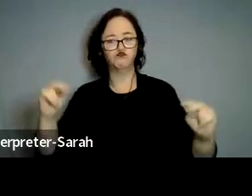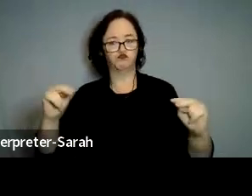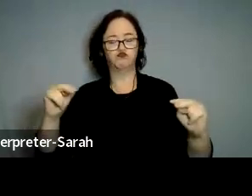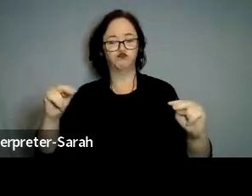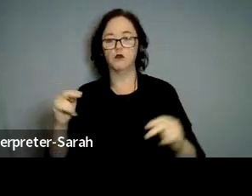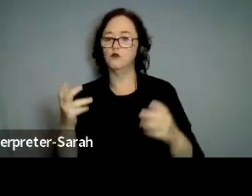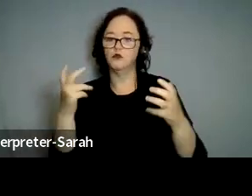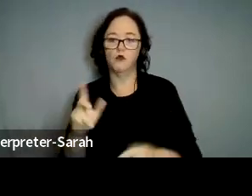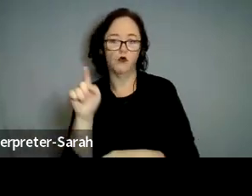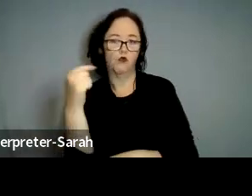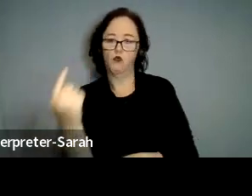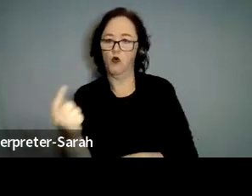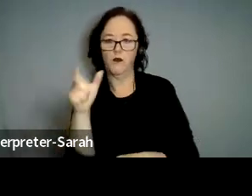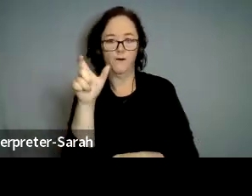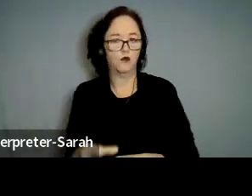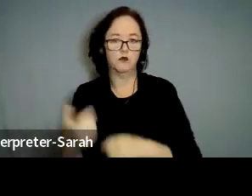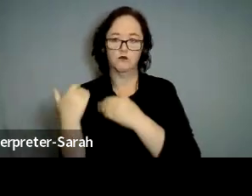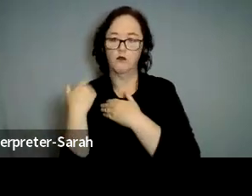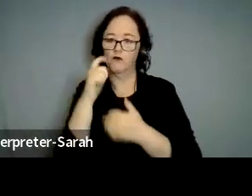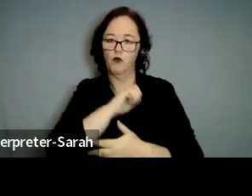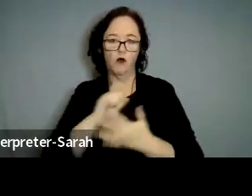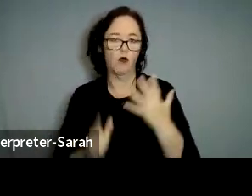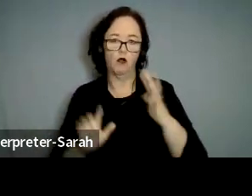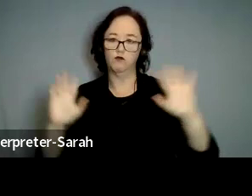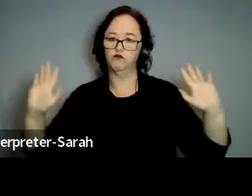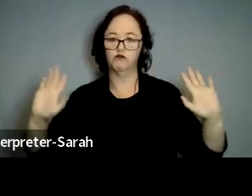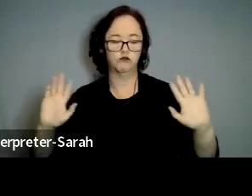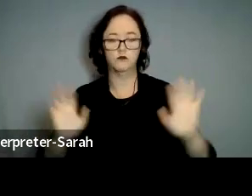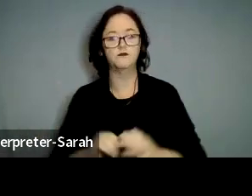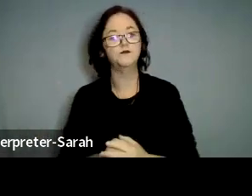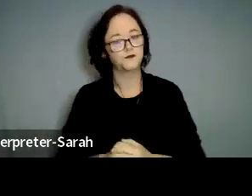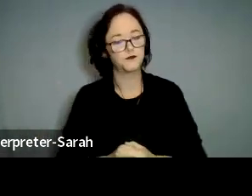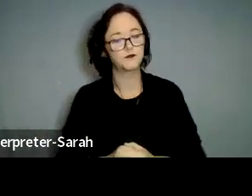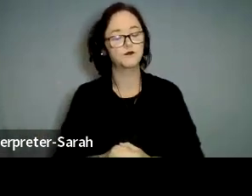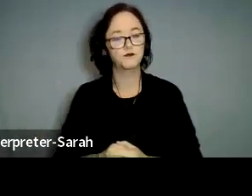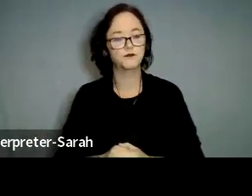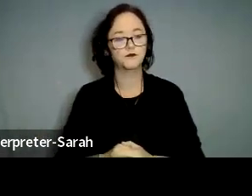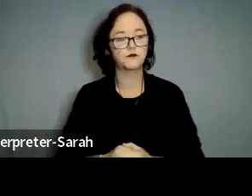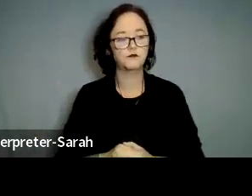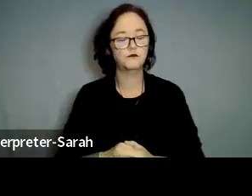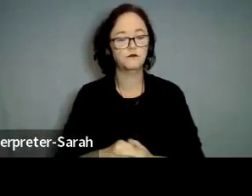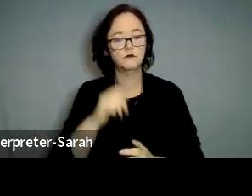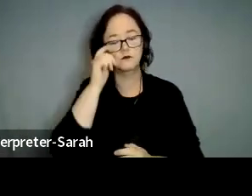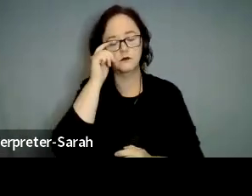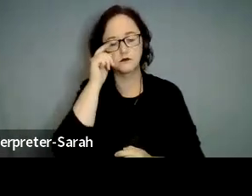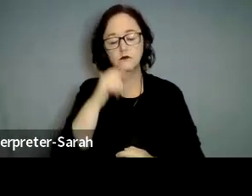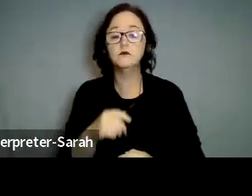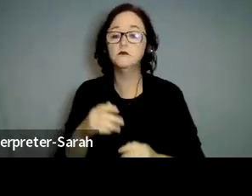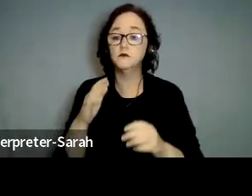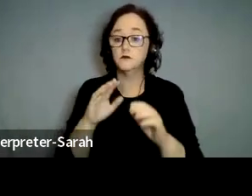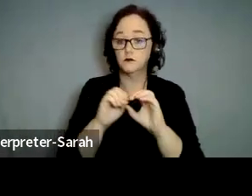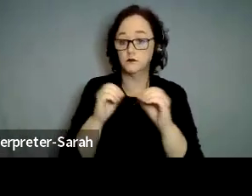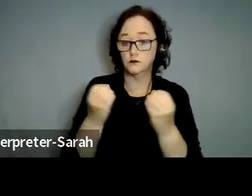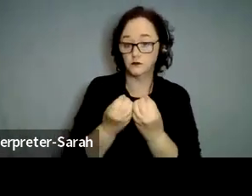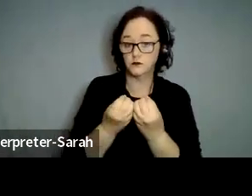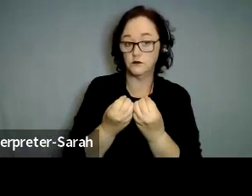everything. Now, some of you, if not all of you, are thinking, well, okay, but it's just me in the organization, or